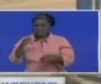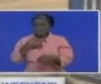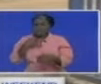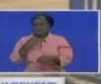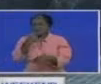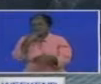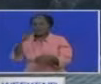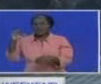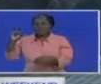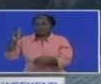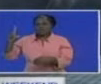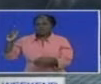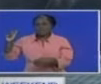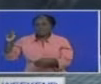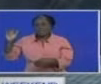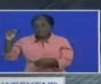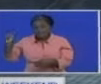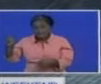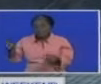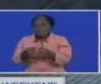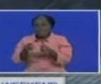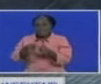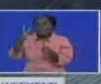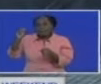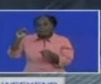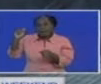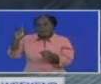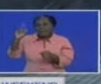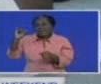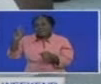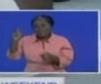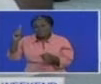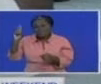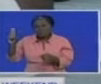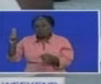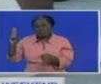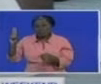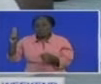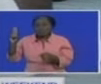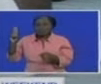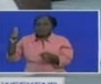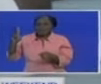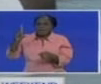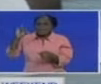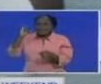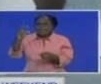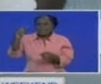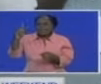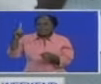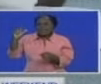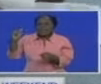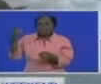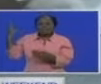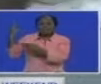Hamoud Nursing Home. At the Makindu Level 4 Hospital in Makueni County, Lydia Peter and her 7-month